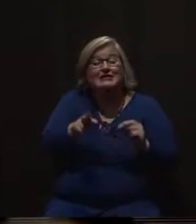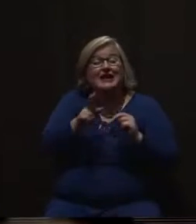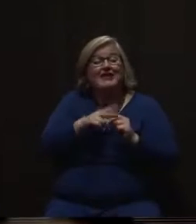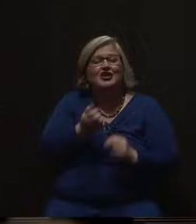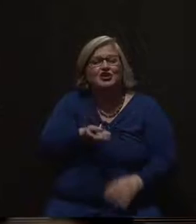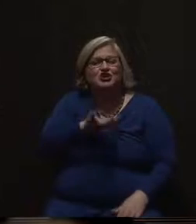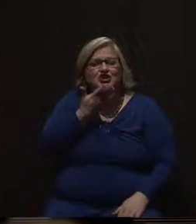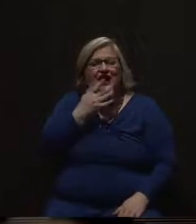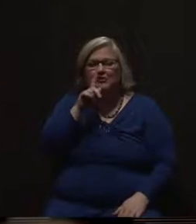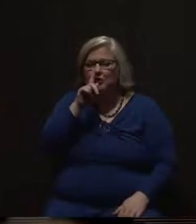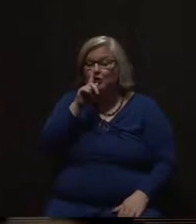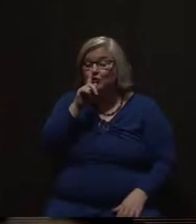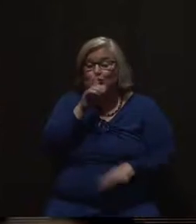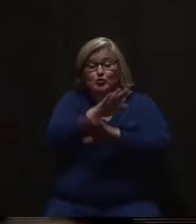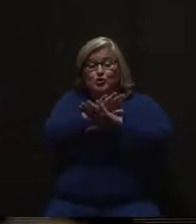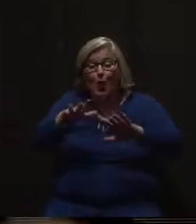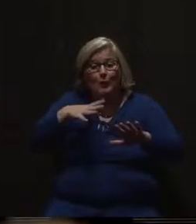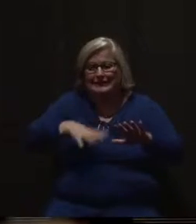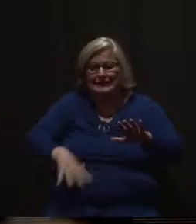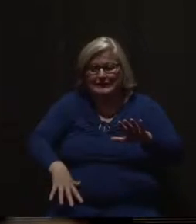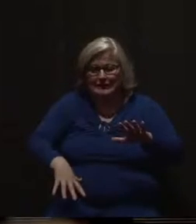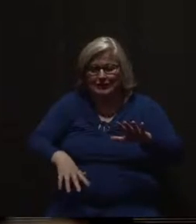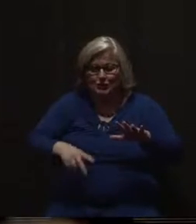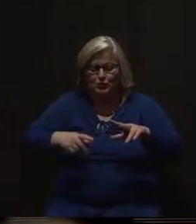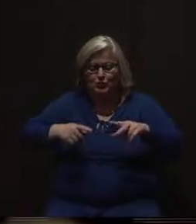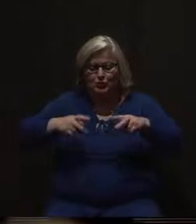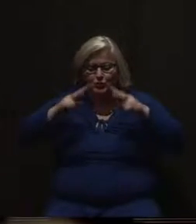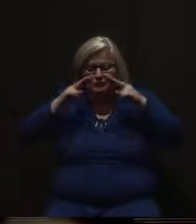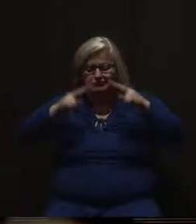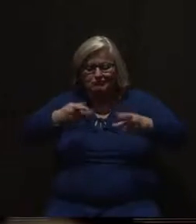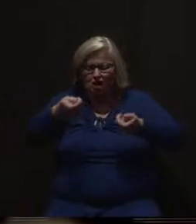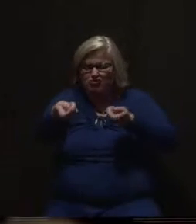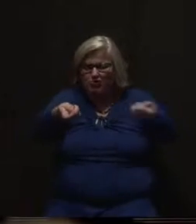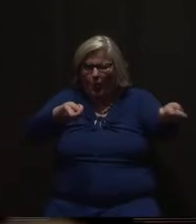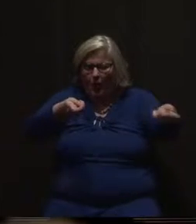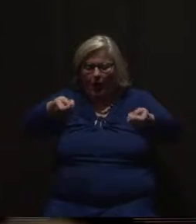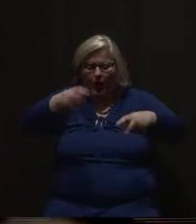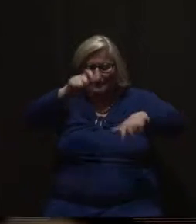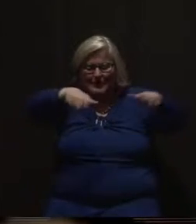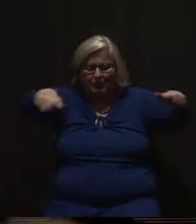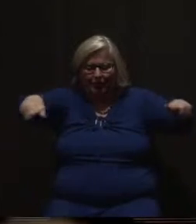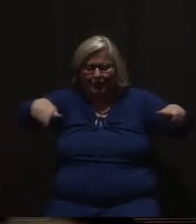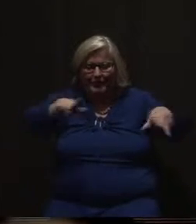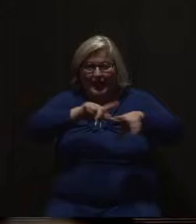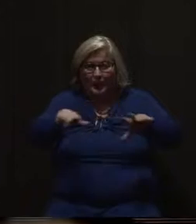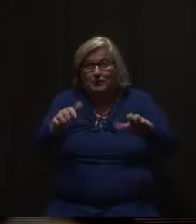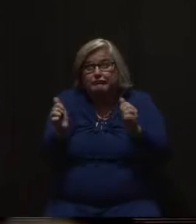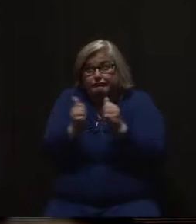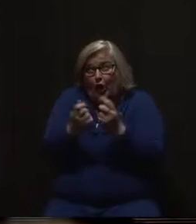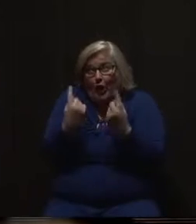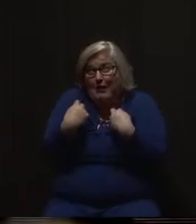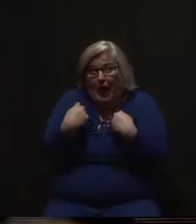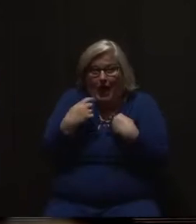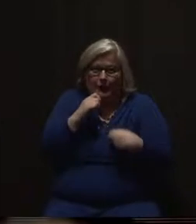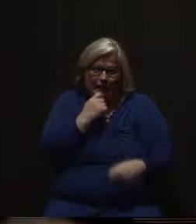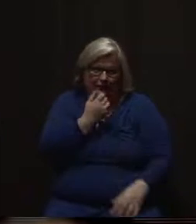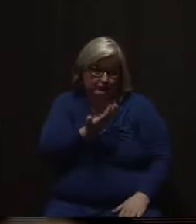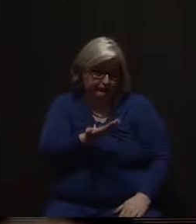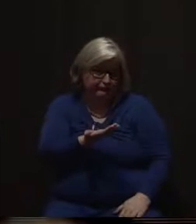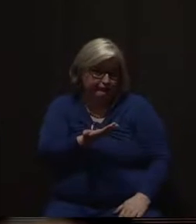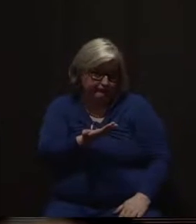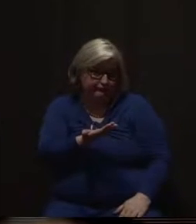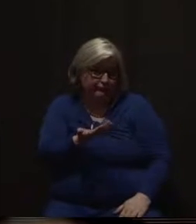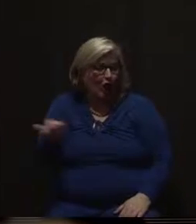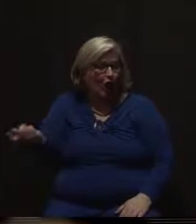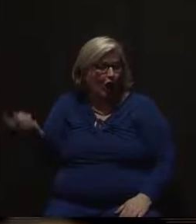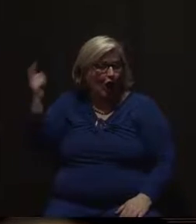over people. They basically make themselves comply. And I'm not talking about conscience. I think a conscience is a